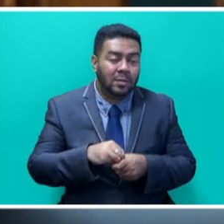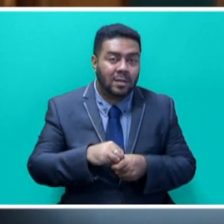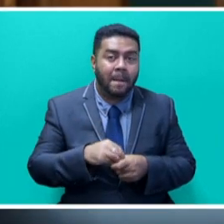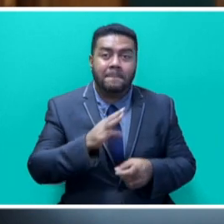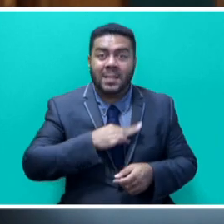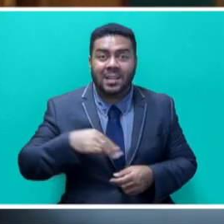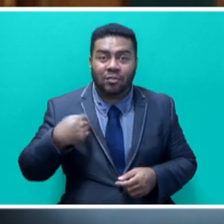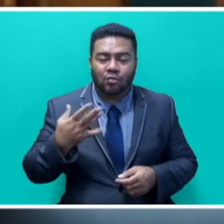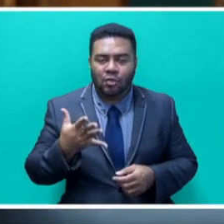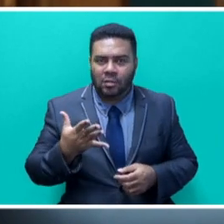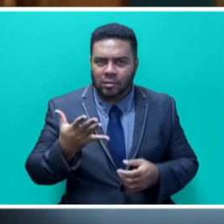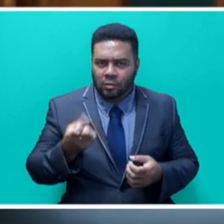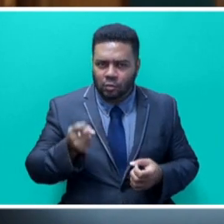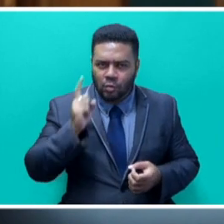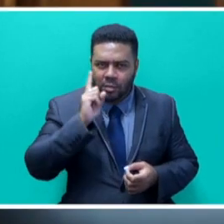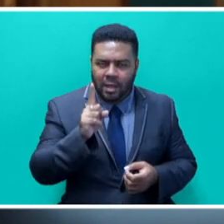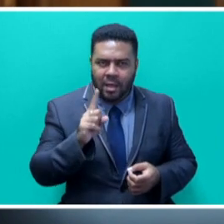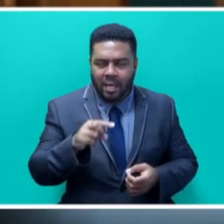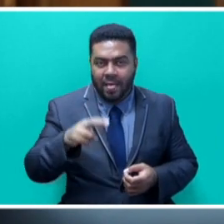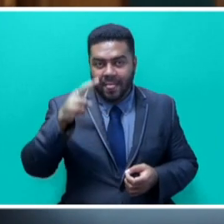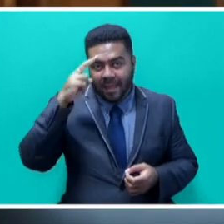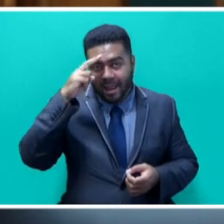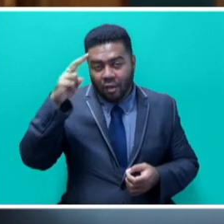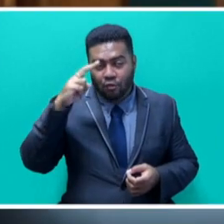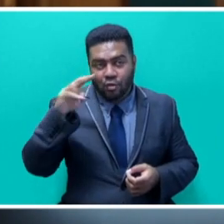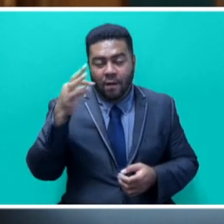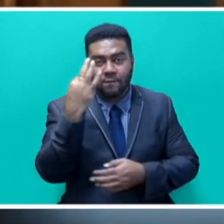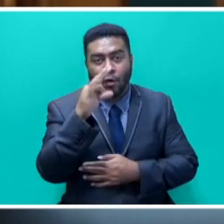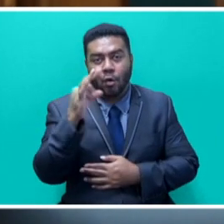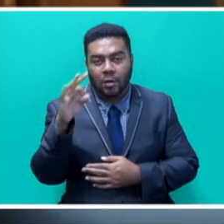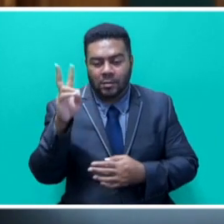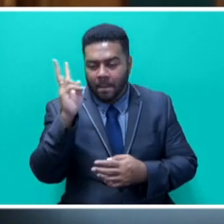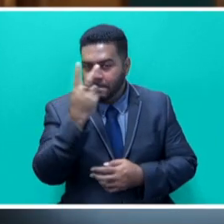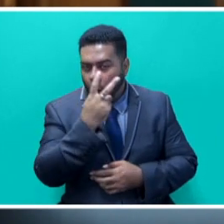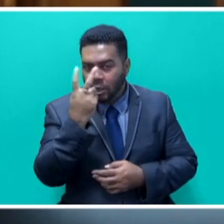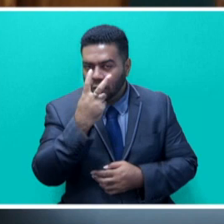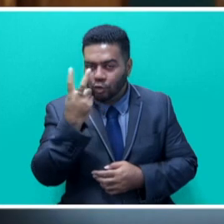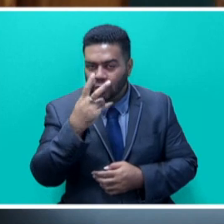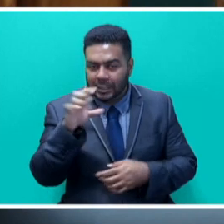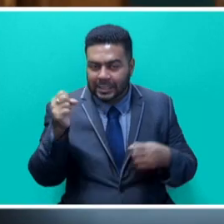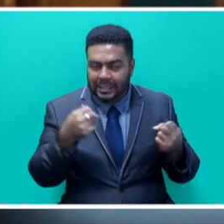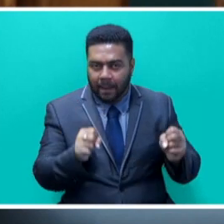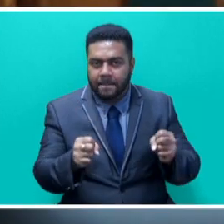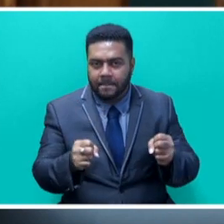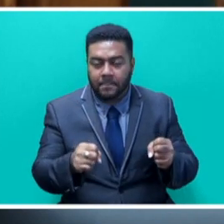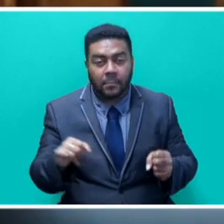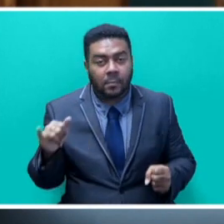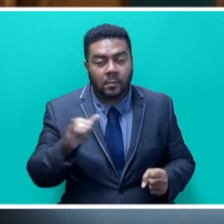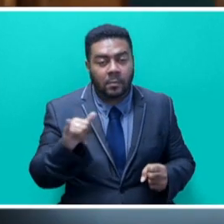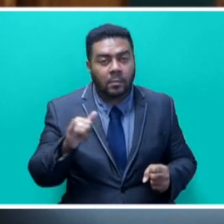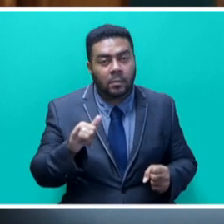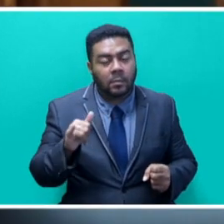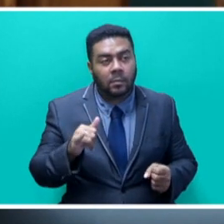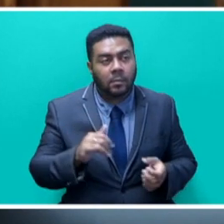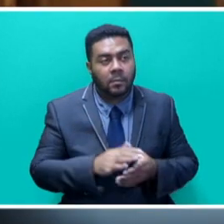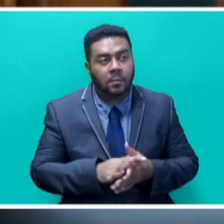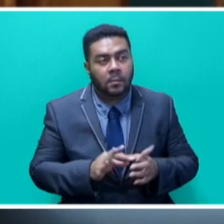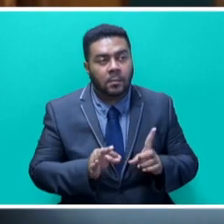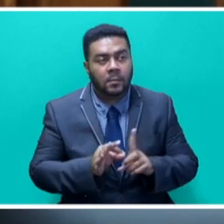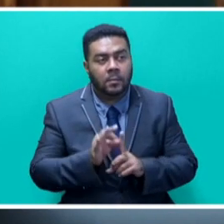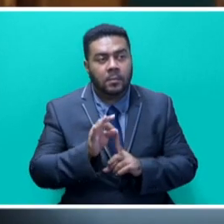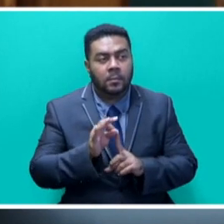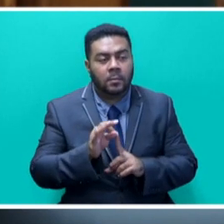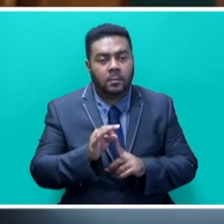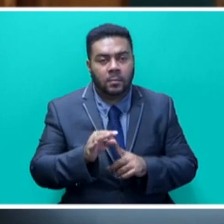Ministry's capabilities through the National Forest Monitoring System, which will immensely improve the